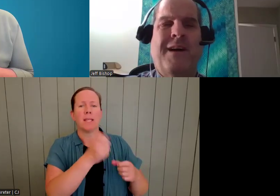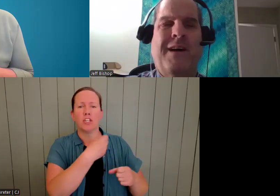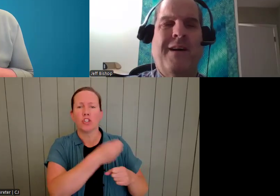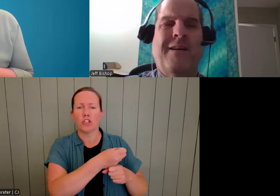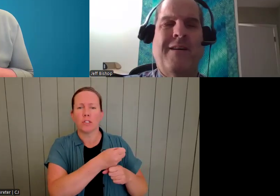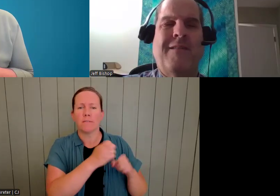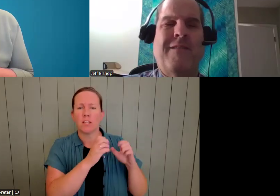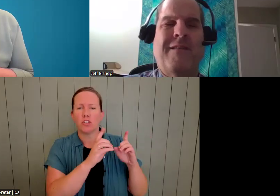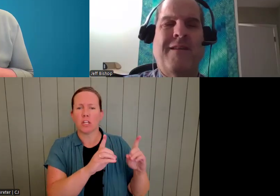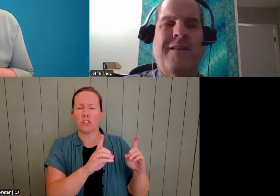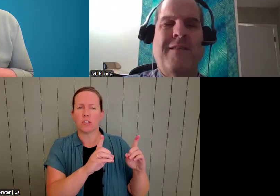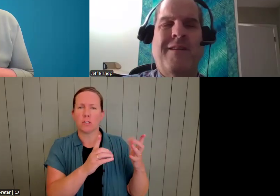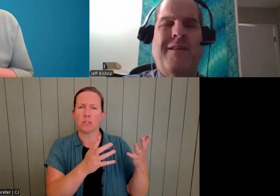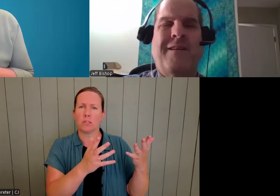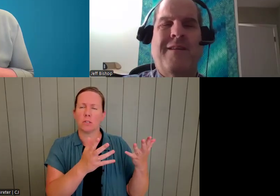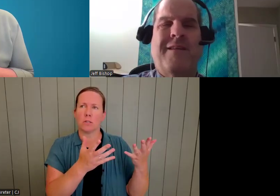uh,